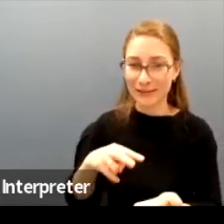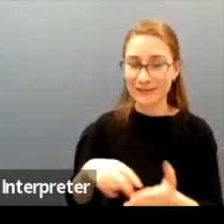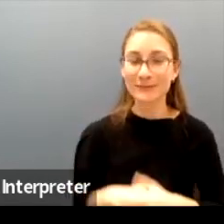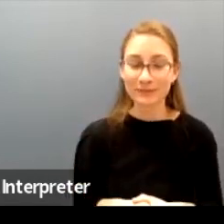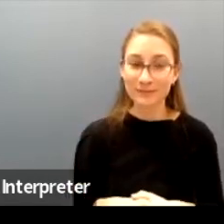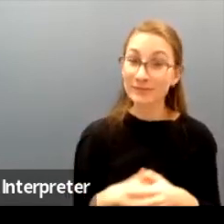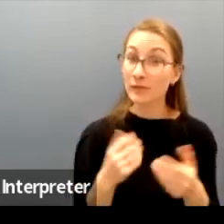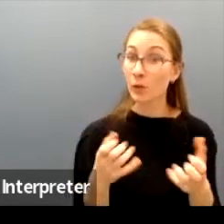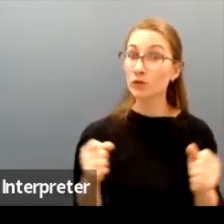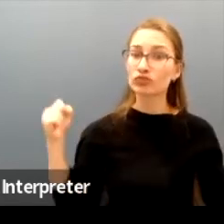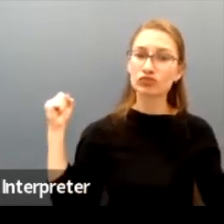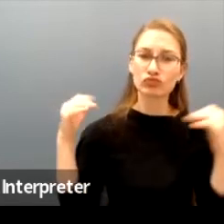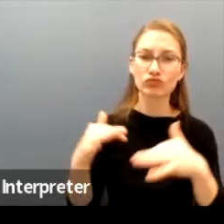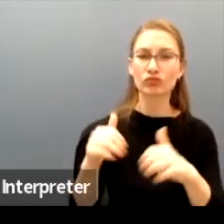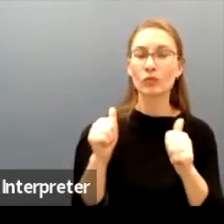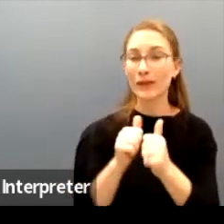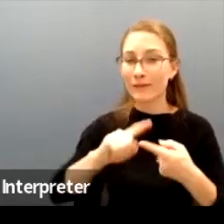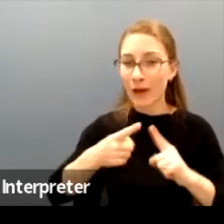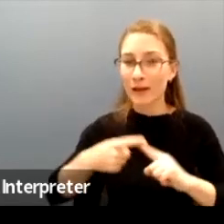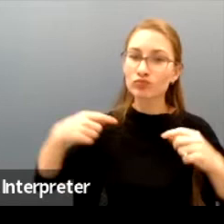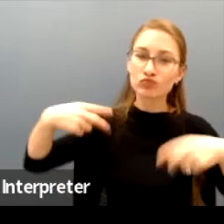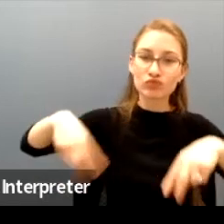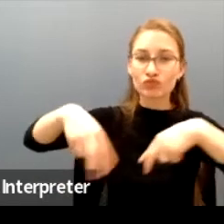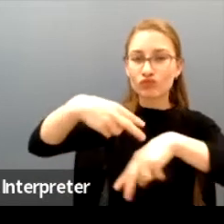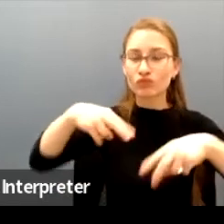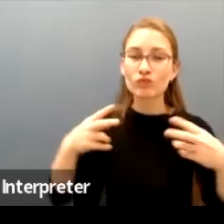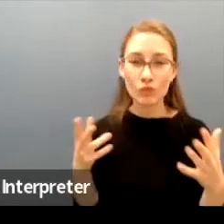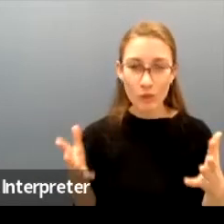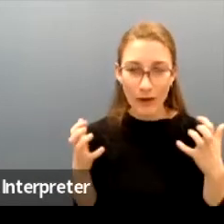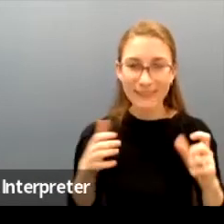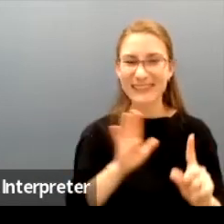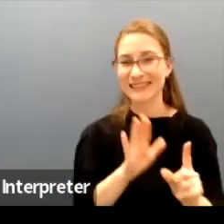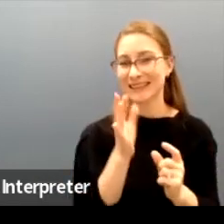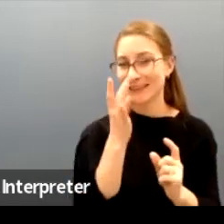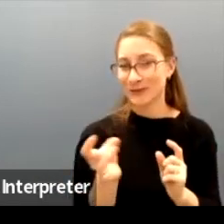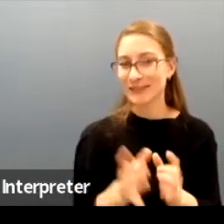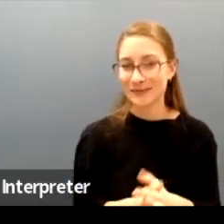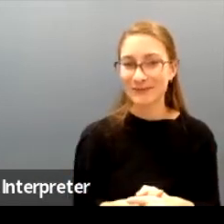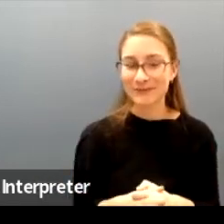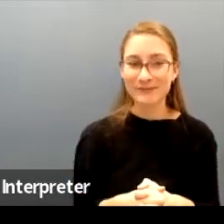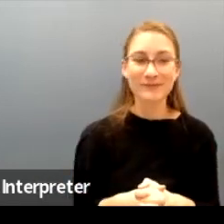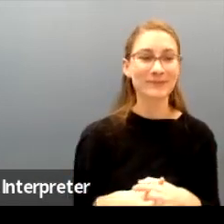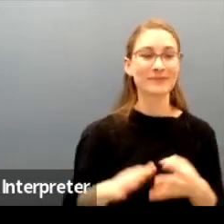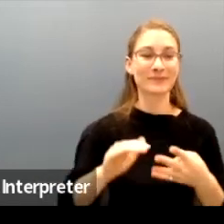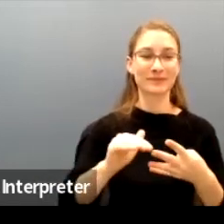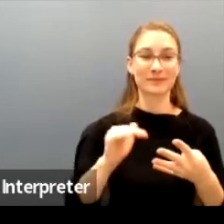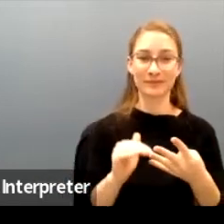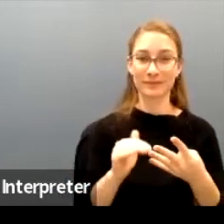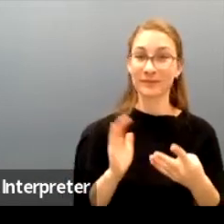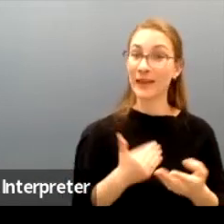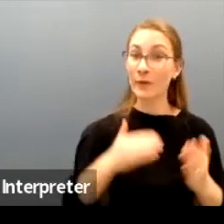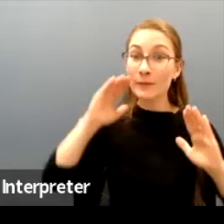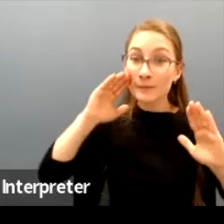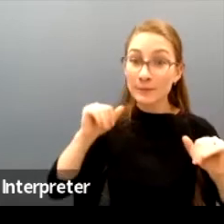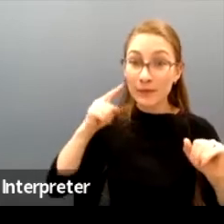friends. That's, that's his interest. That's what motivates him. So the expectation for Snoopy in this moment